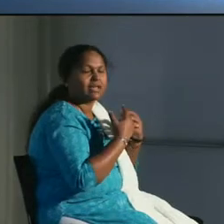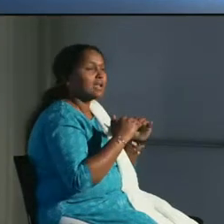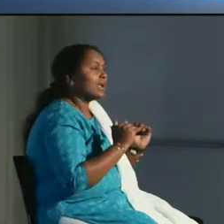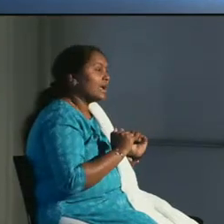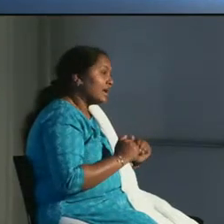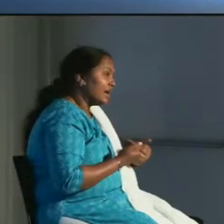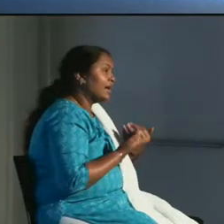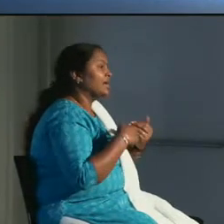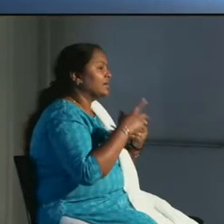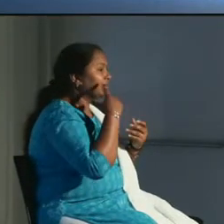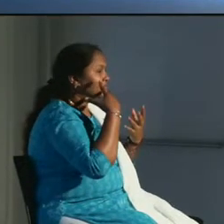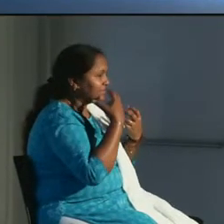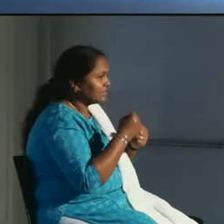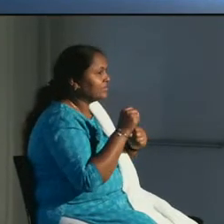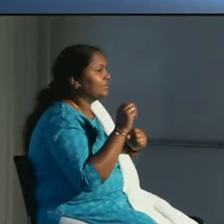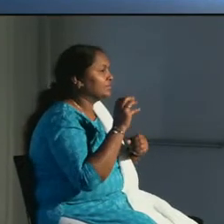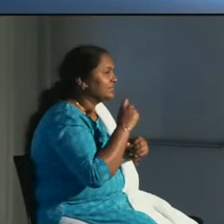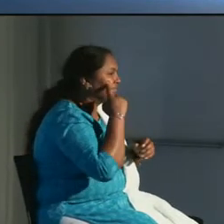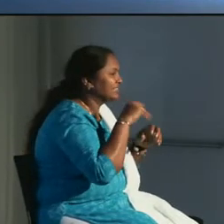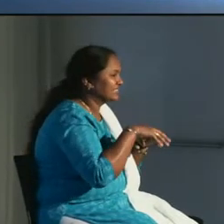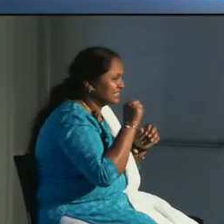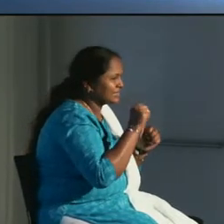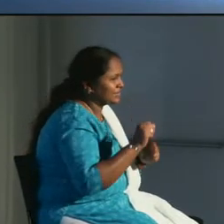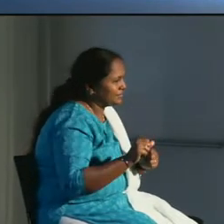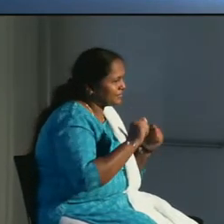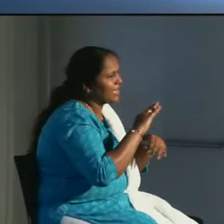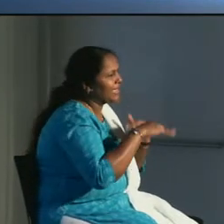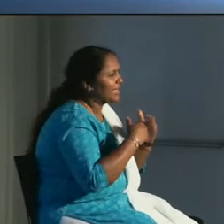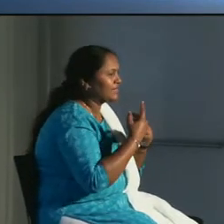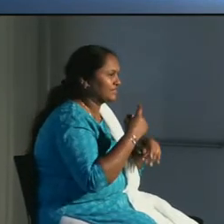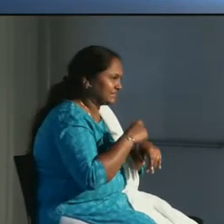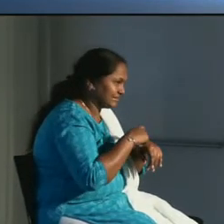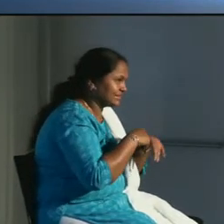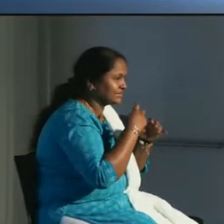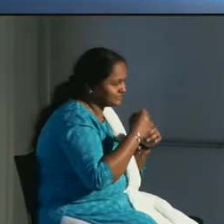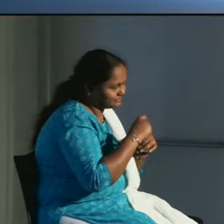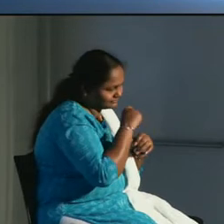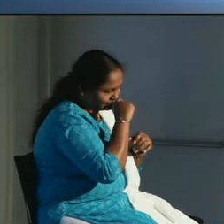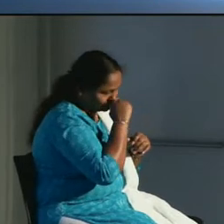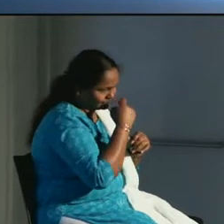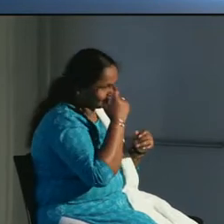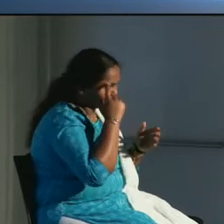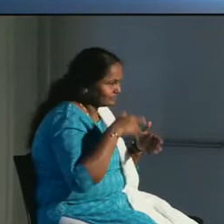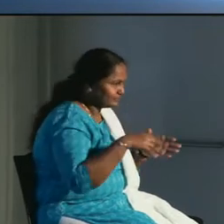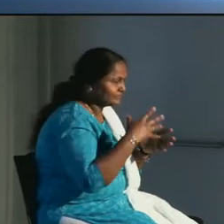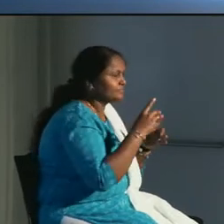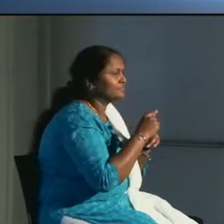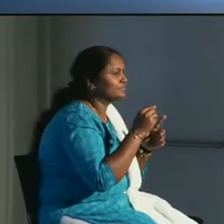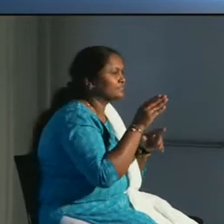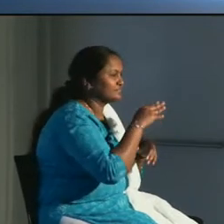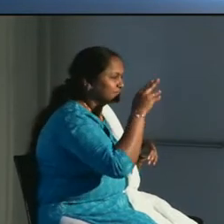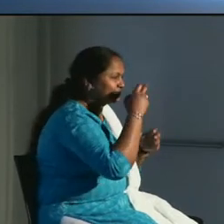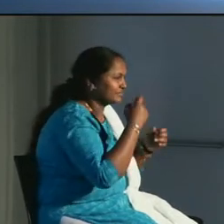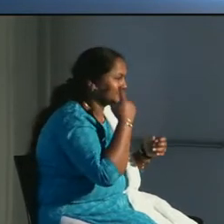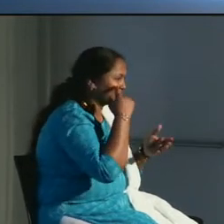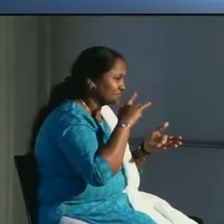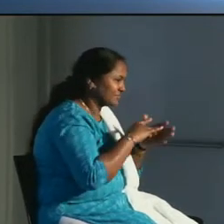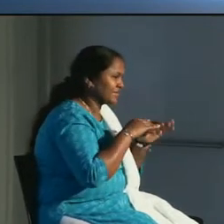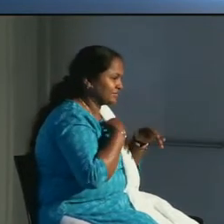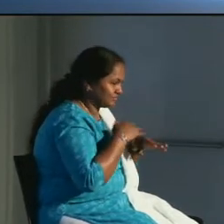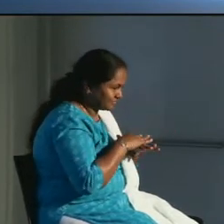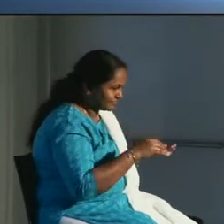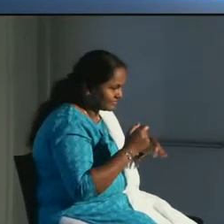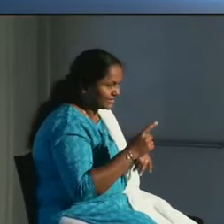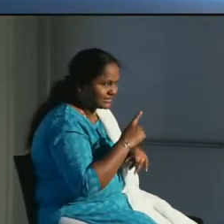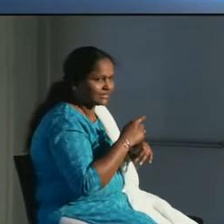how that is what I take back with me every time I'm on the streets. The fact that I finished the